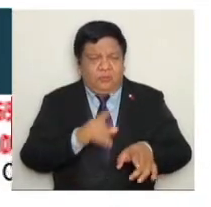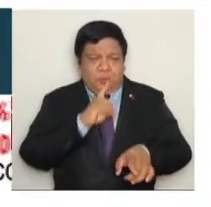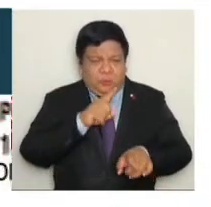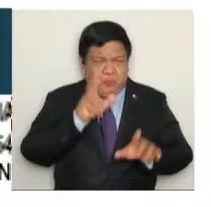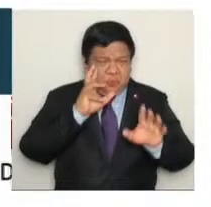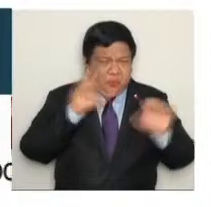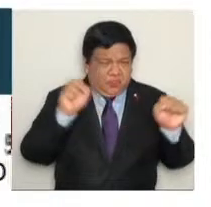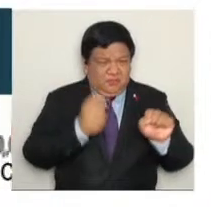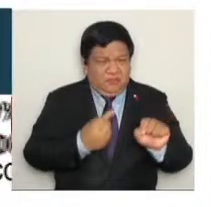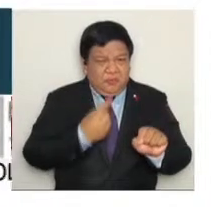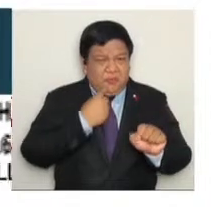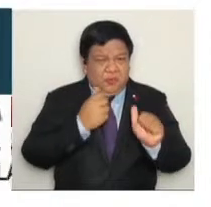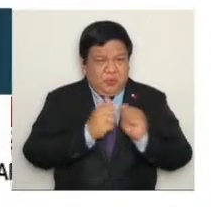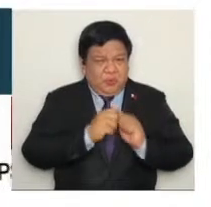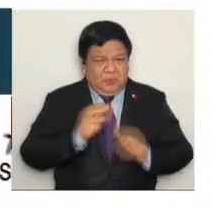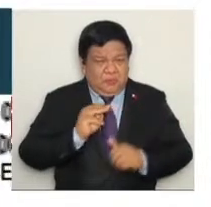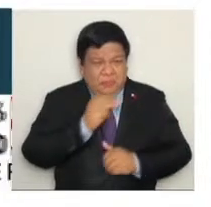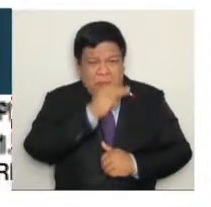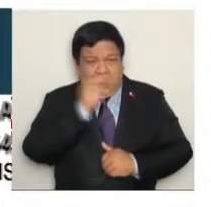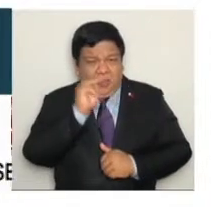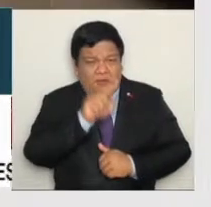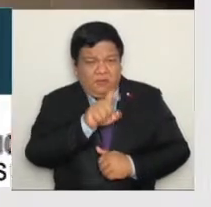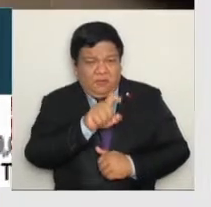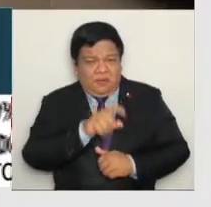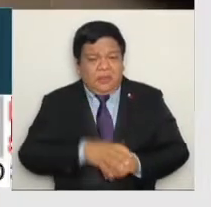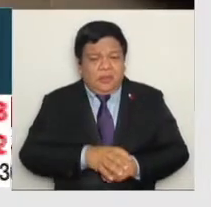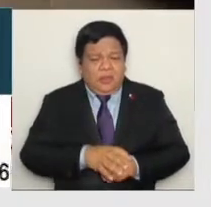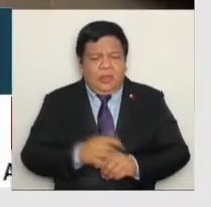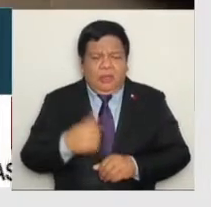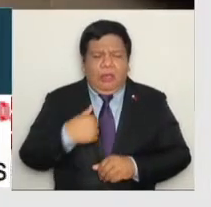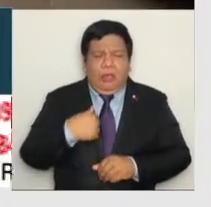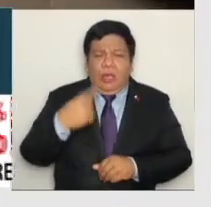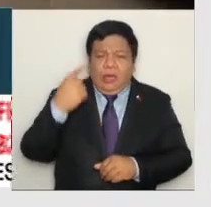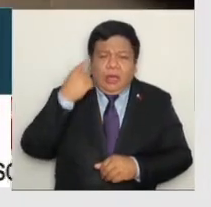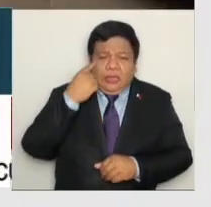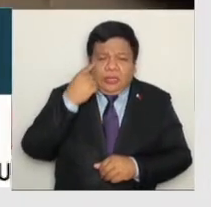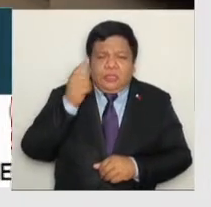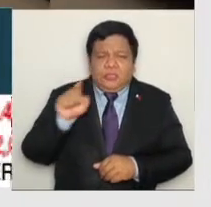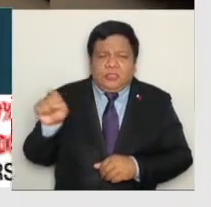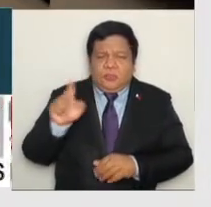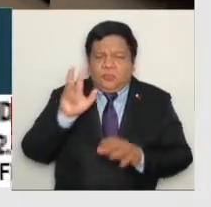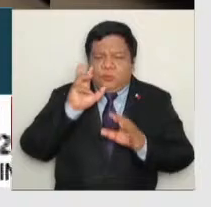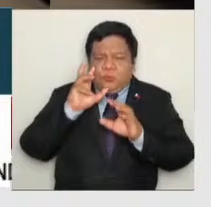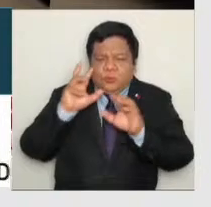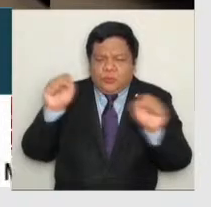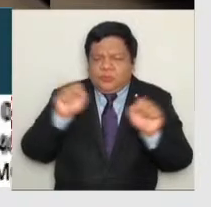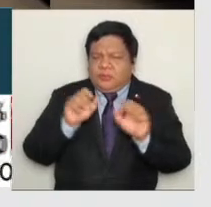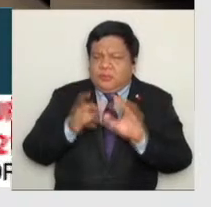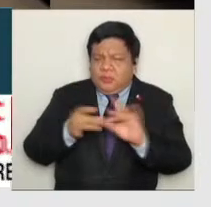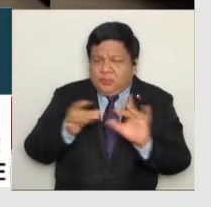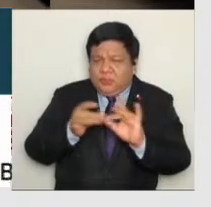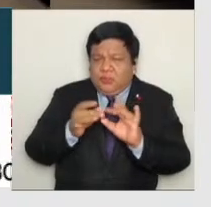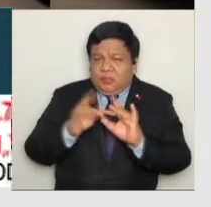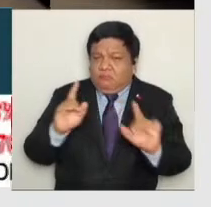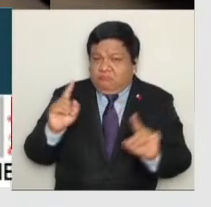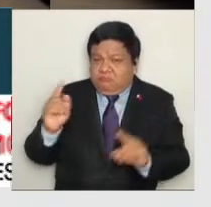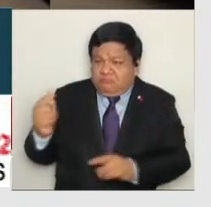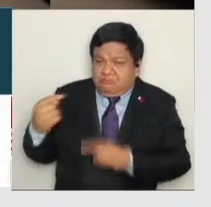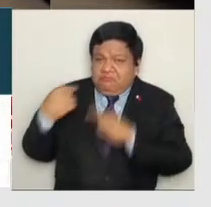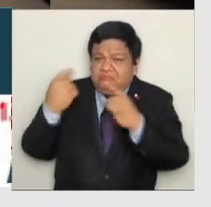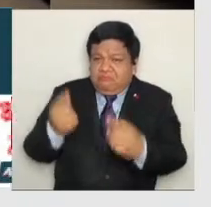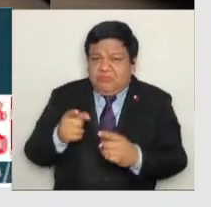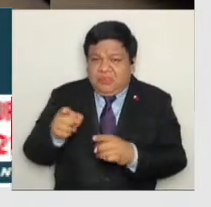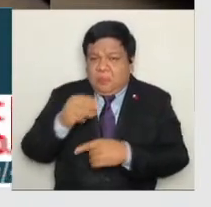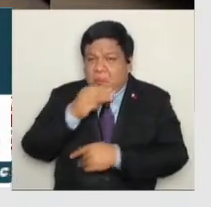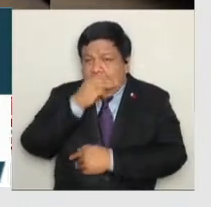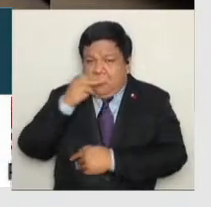senator? I think the president mentioned in one of his speeches that all this time, Senator Pacquiao had